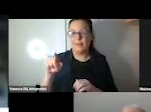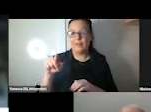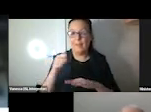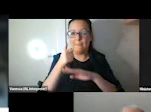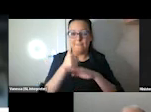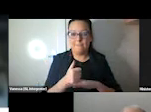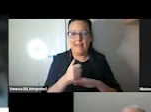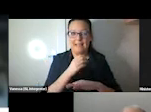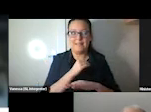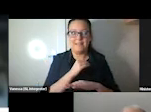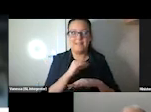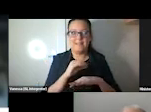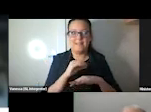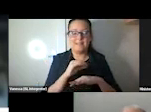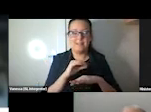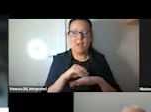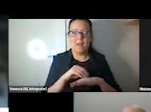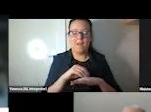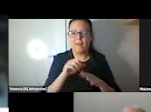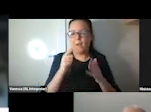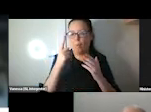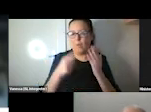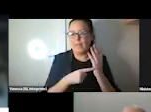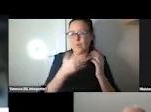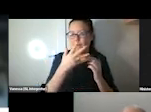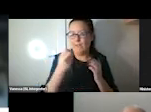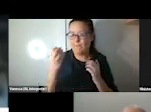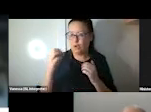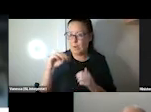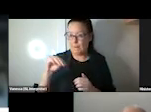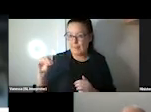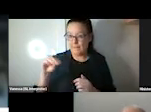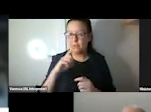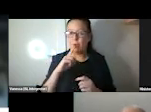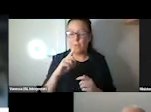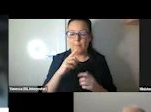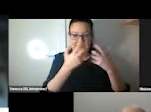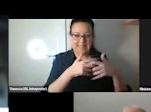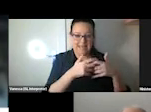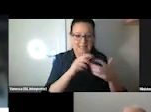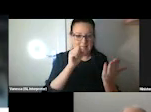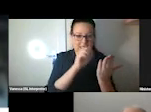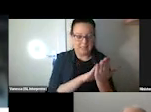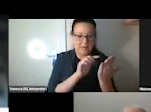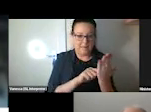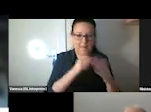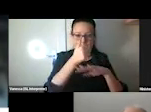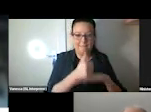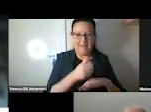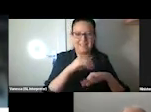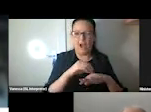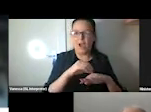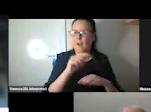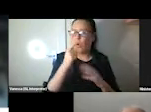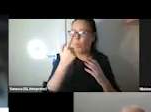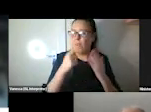of 1500 millimeters, whereas the technical guidance document to our building regulation M is based on an 1800, so it's a